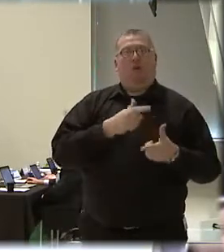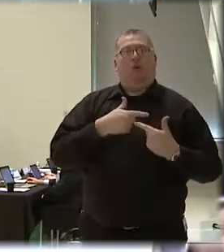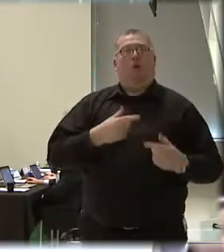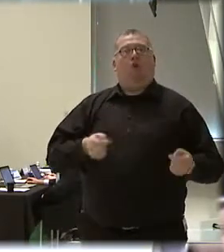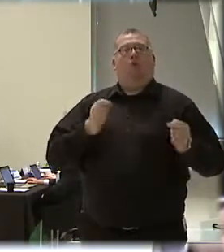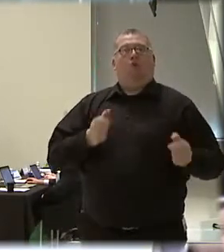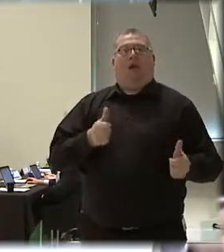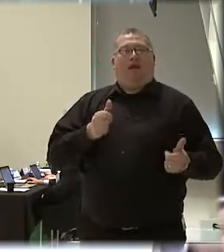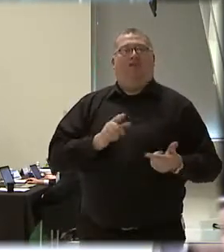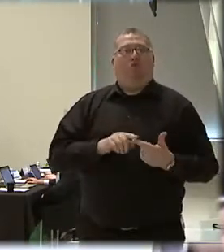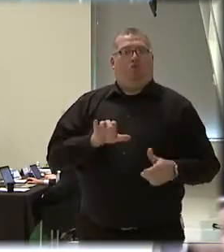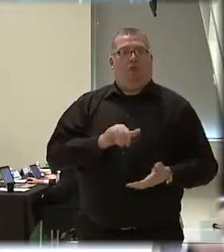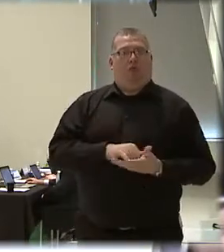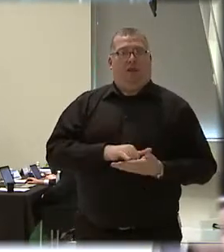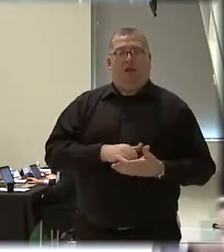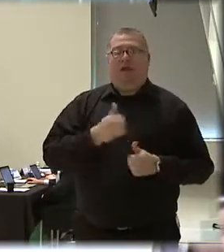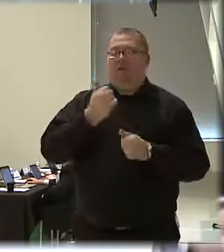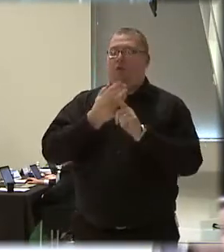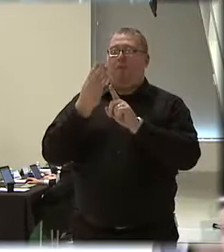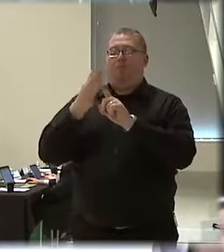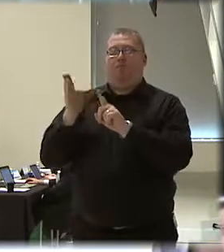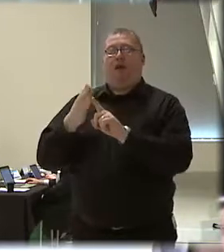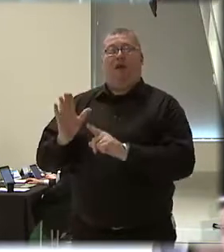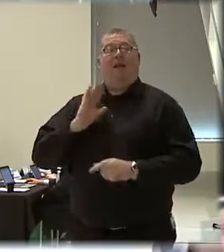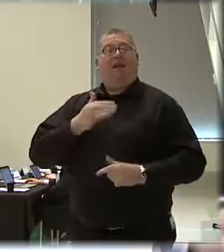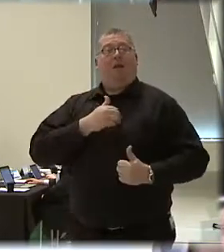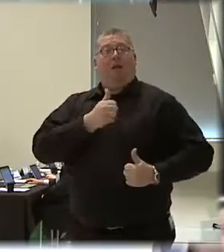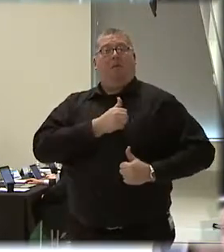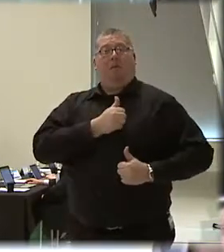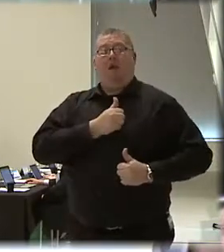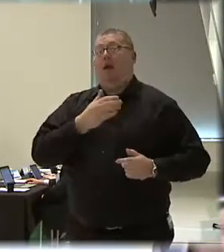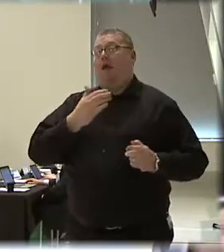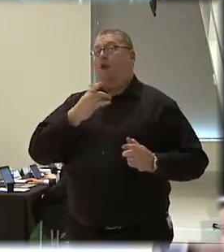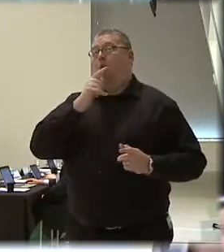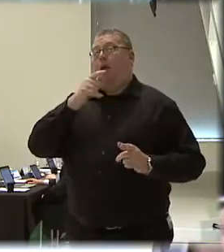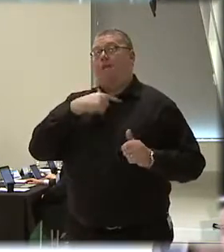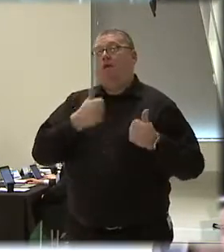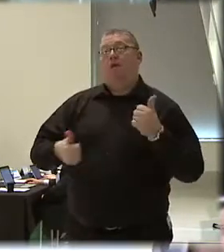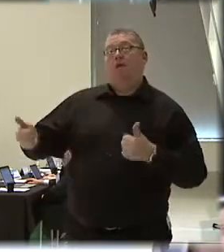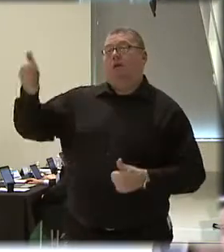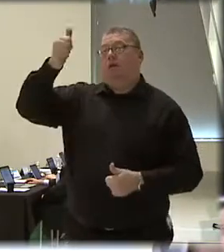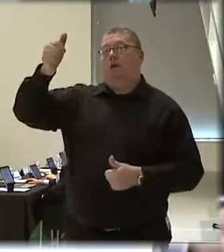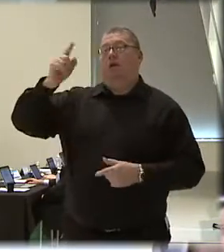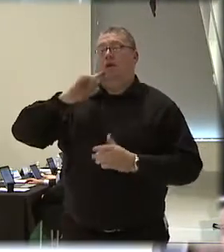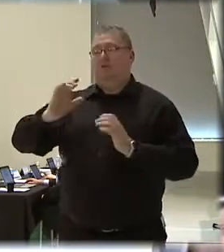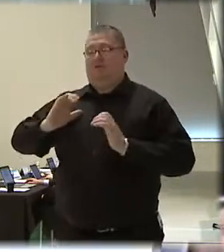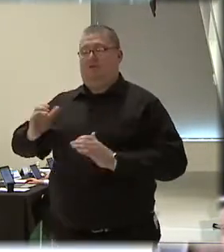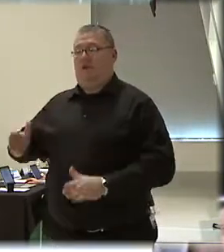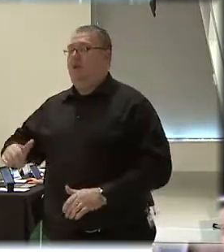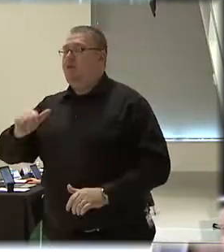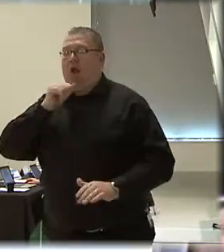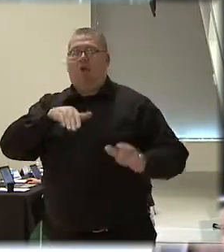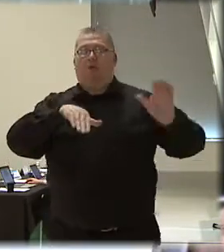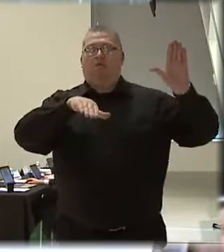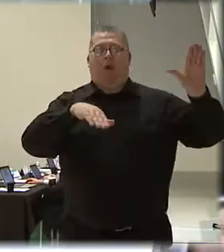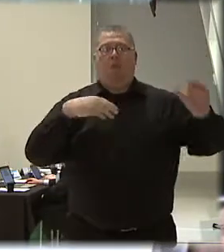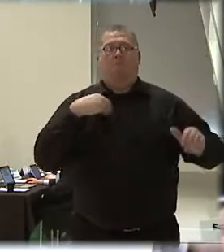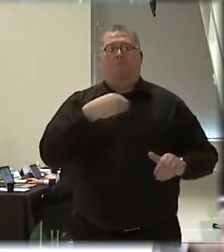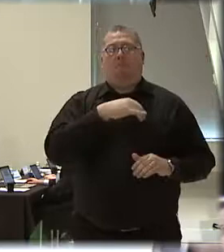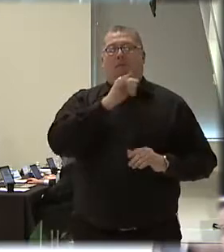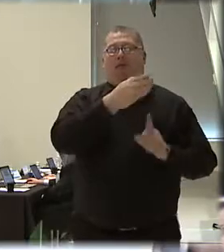tout that. And every branch of our military is headed by a civilian, not a sworn member of that branch of